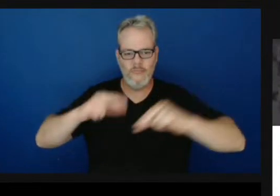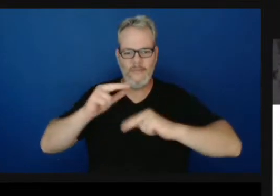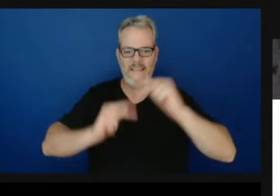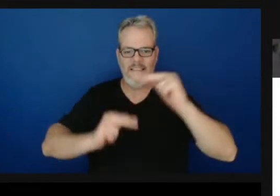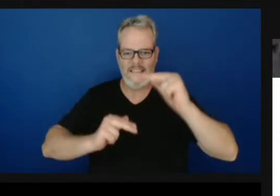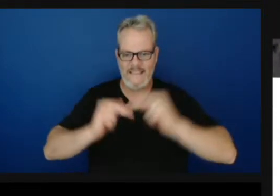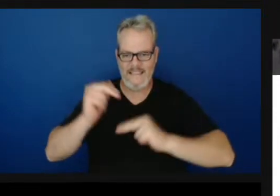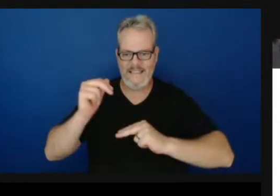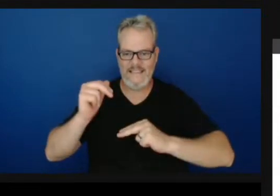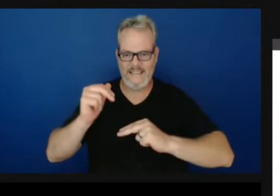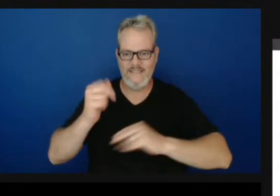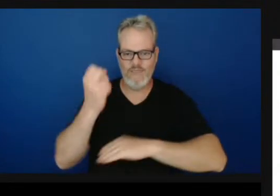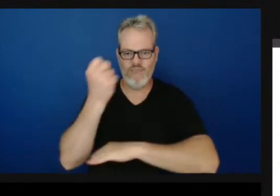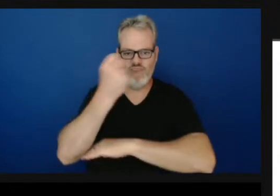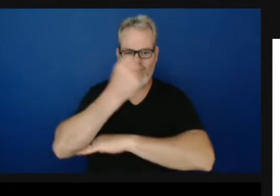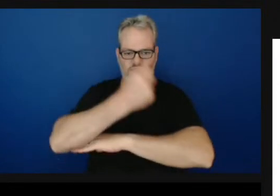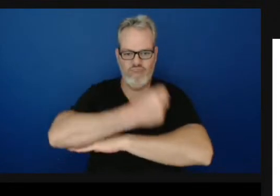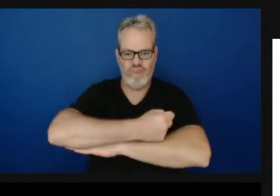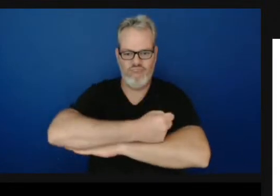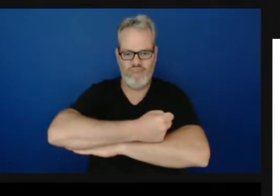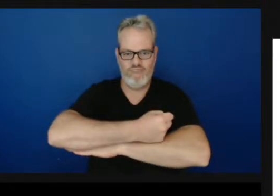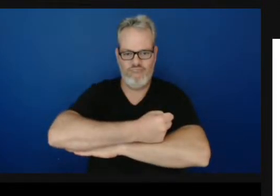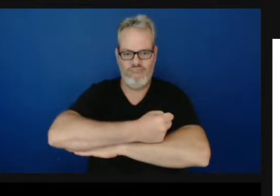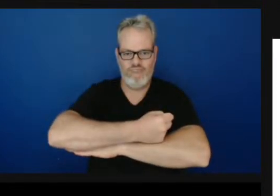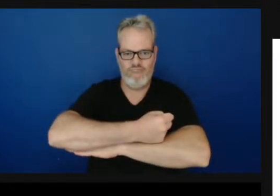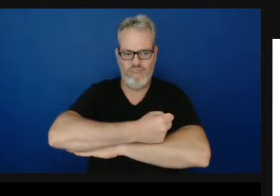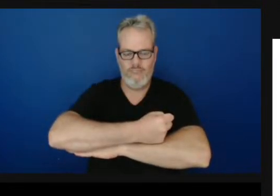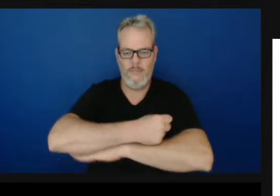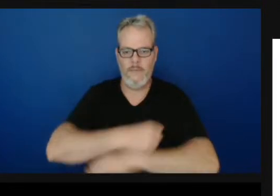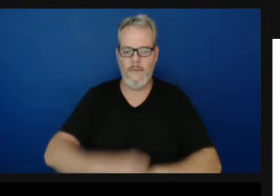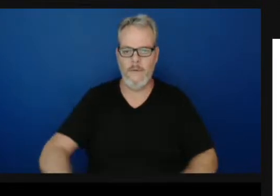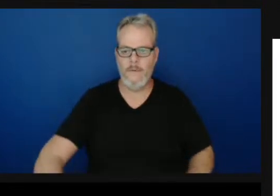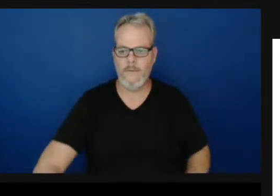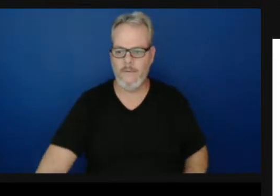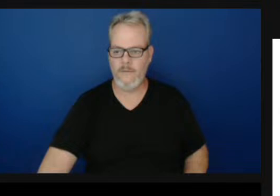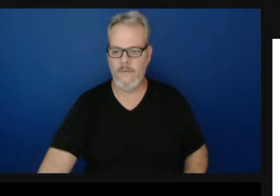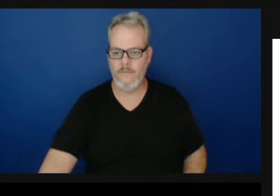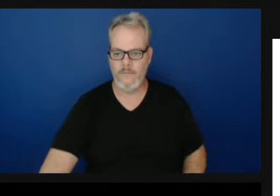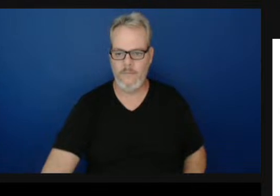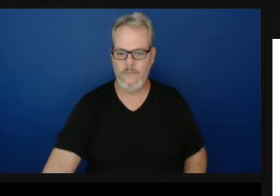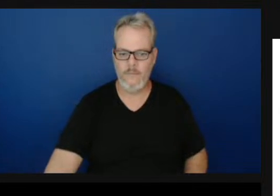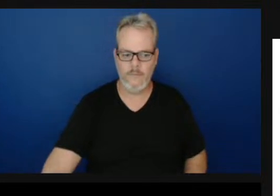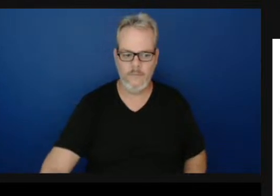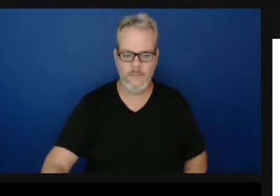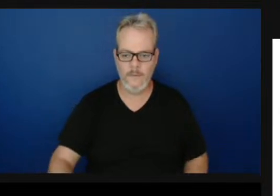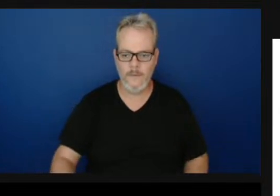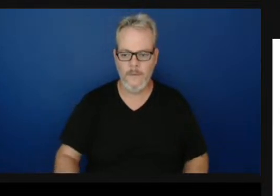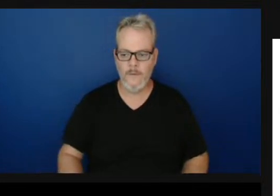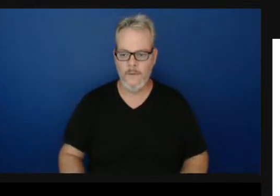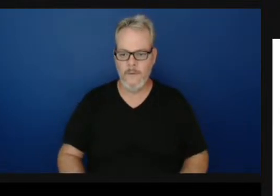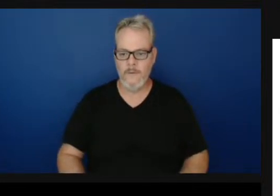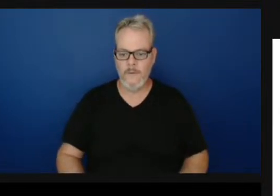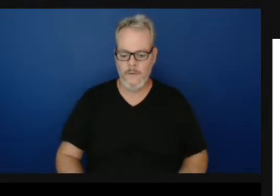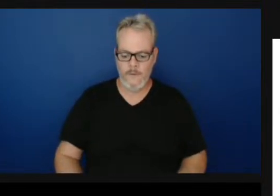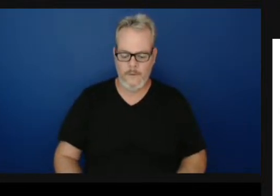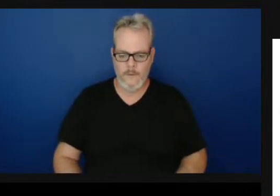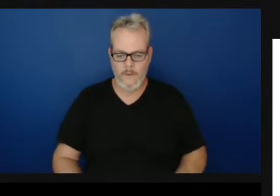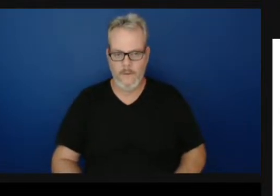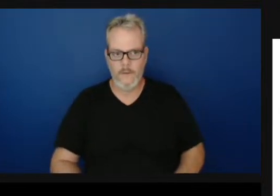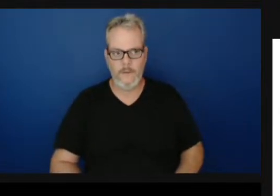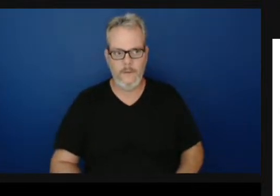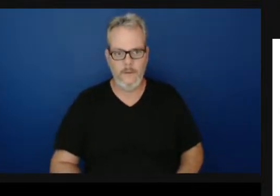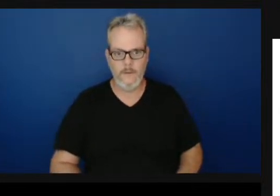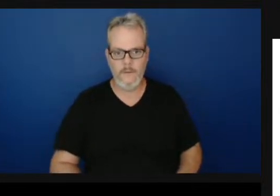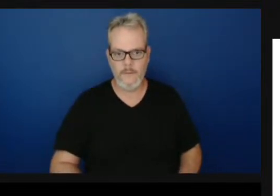So this, I think, I will probably read a good part of, because I think that the USGS